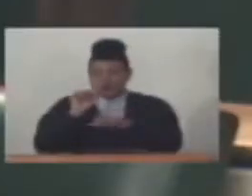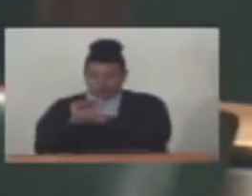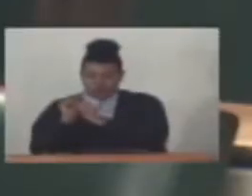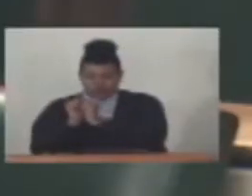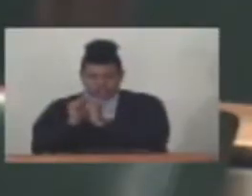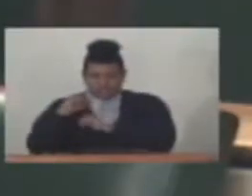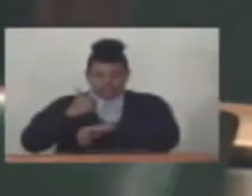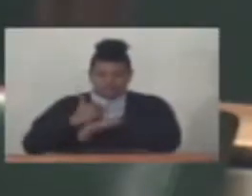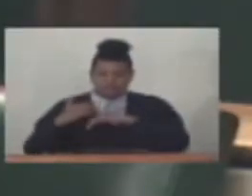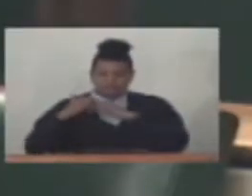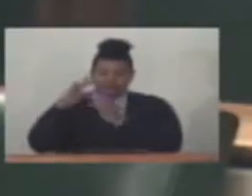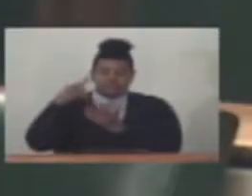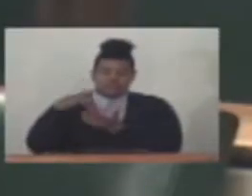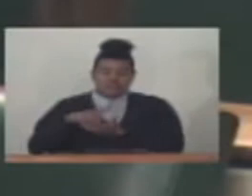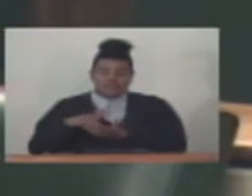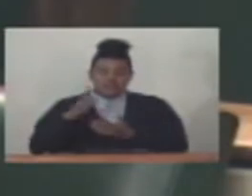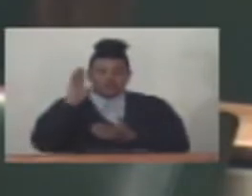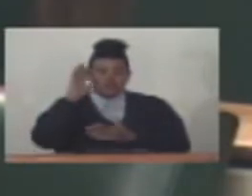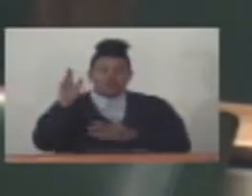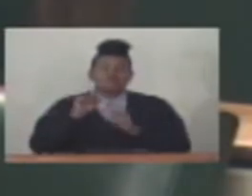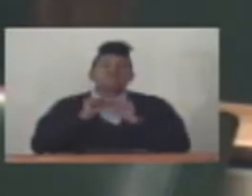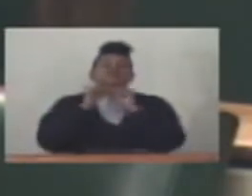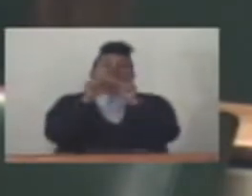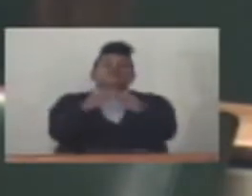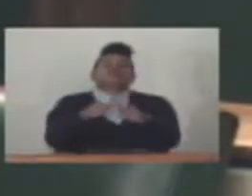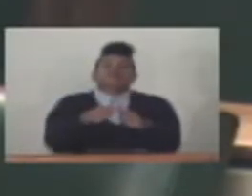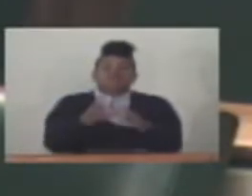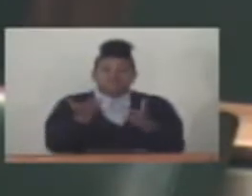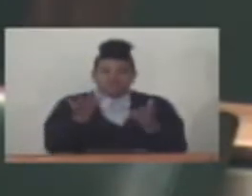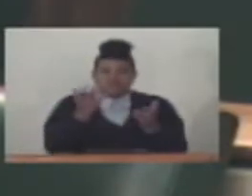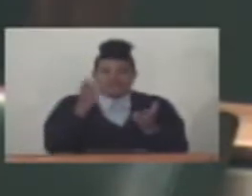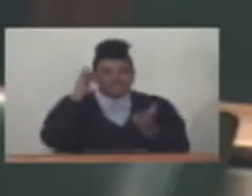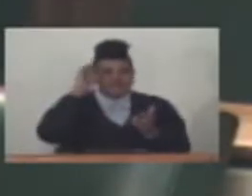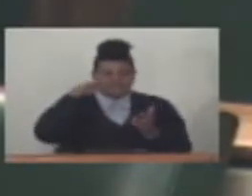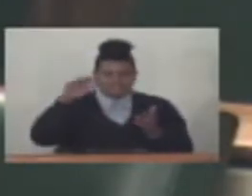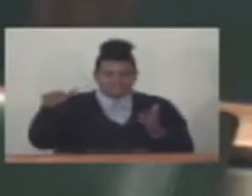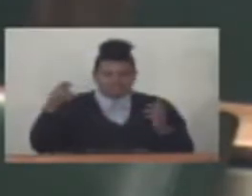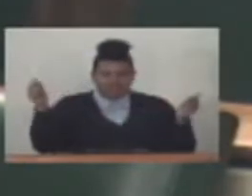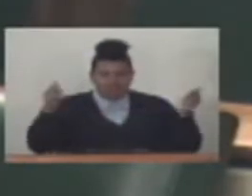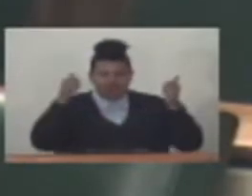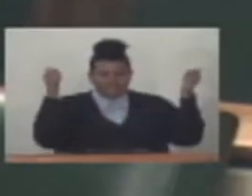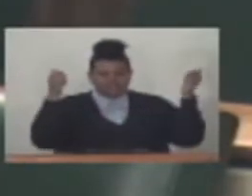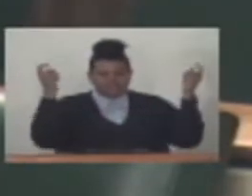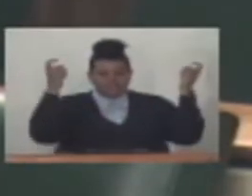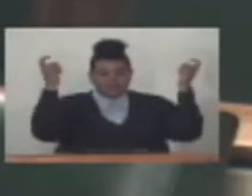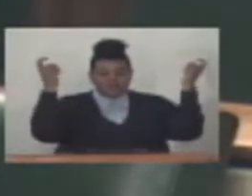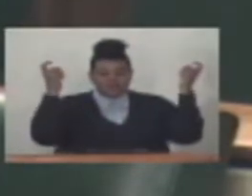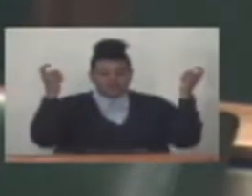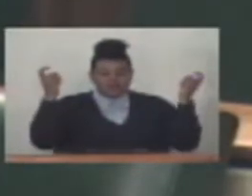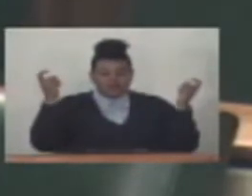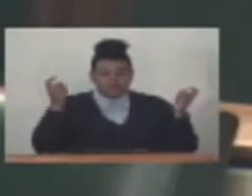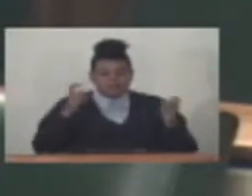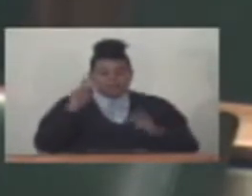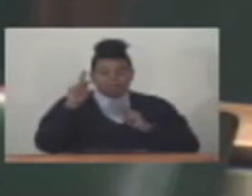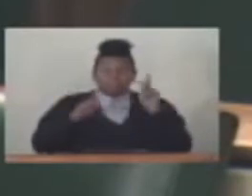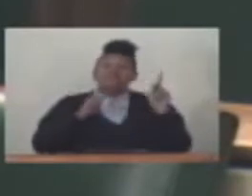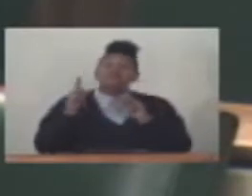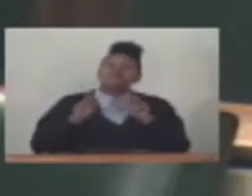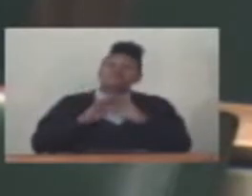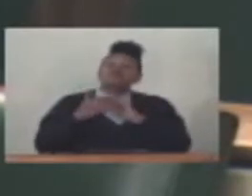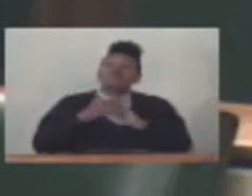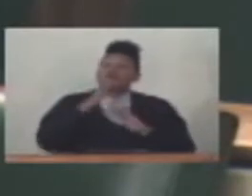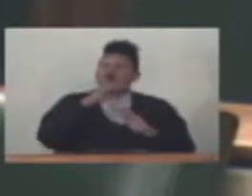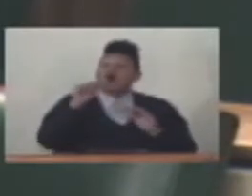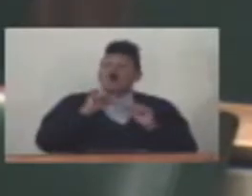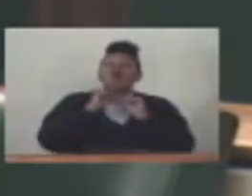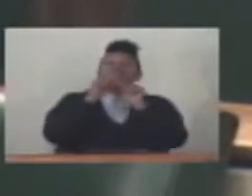establish this center. It will be a lasting legacy for our 55th anniversary celebrations to the people of Jamaica